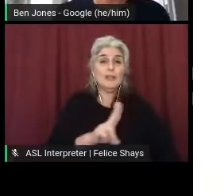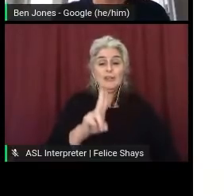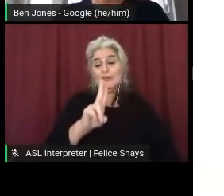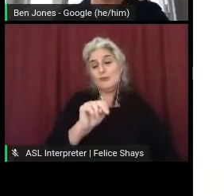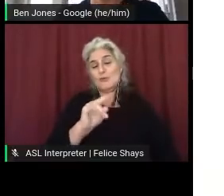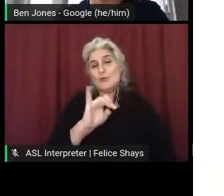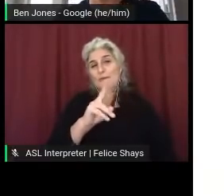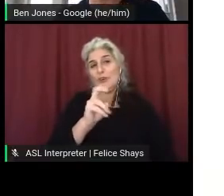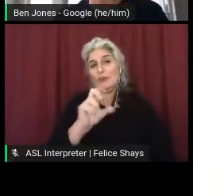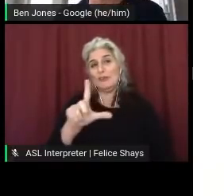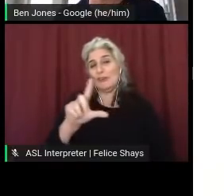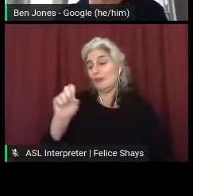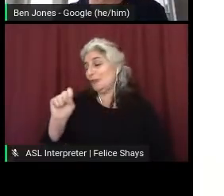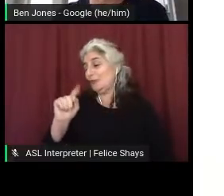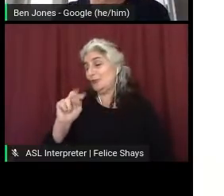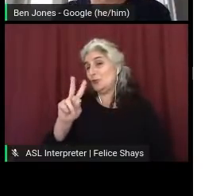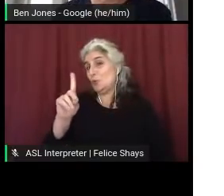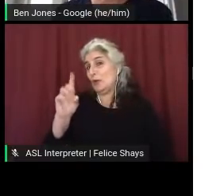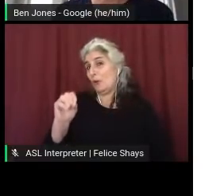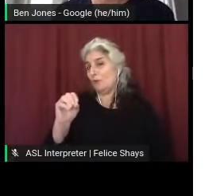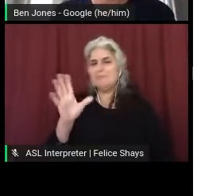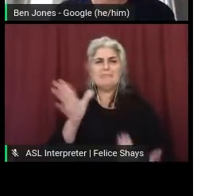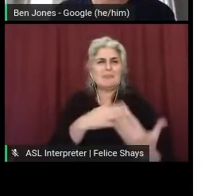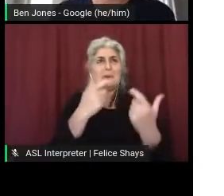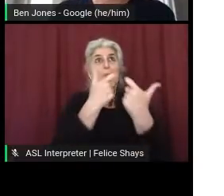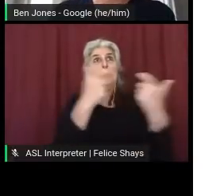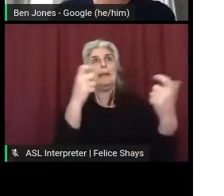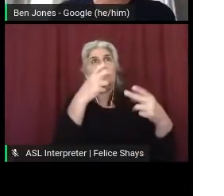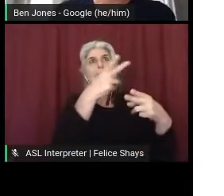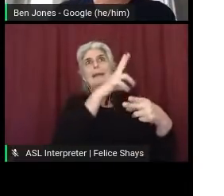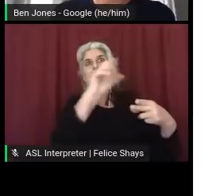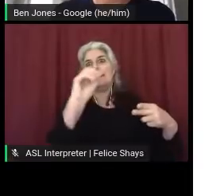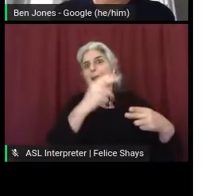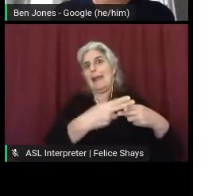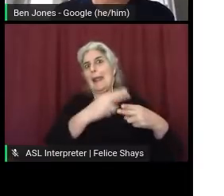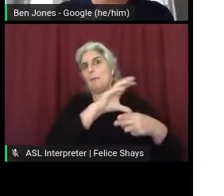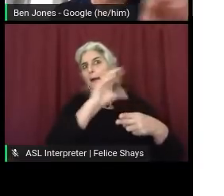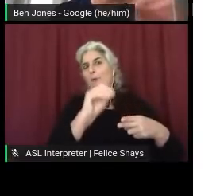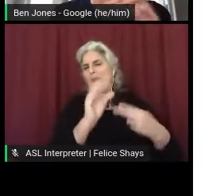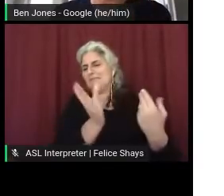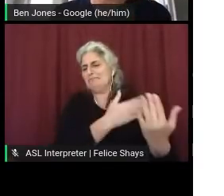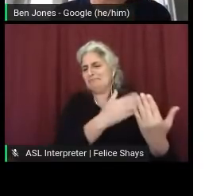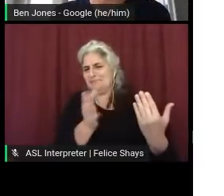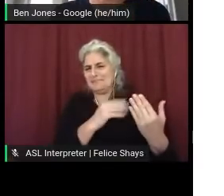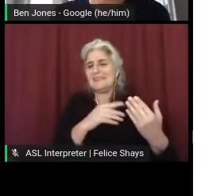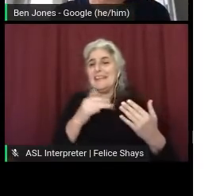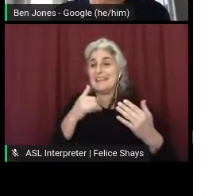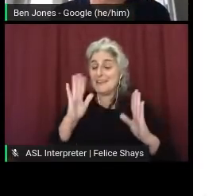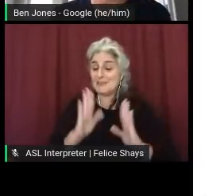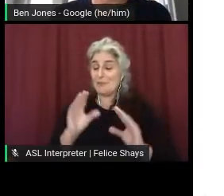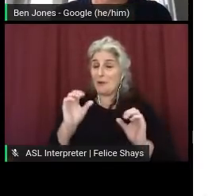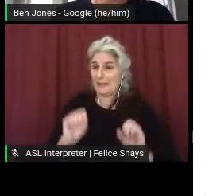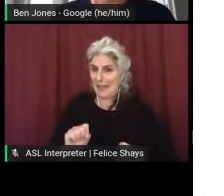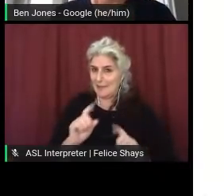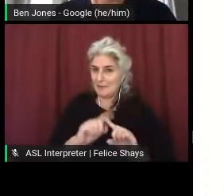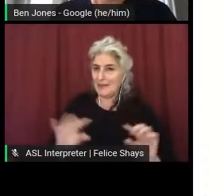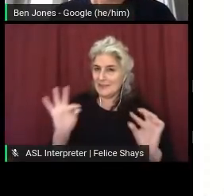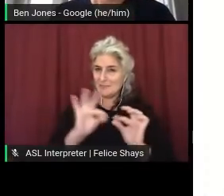good opportunities and opportunities to make change cheaply to connect to audiences and consumers as their behavior